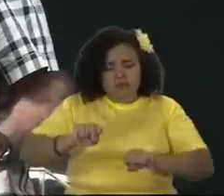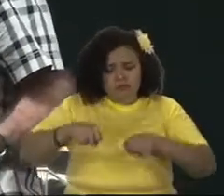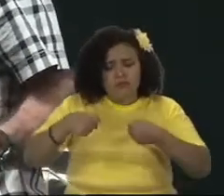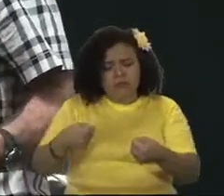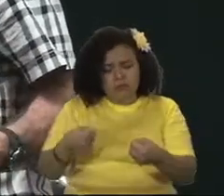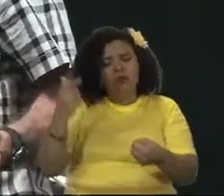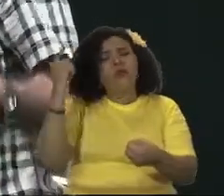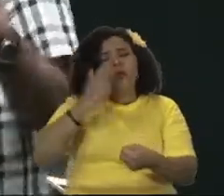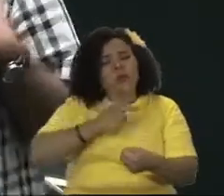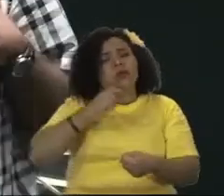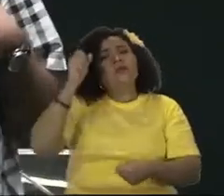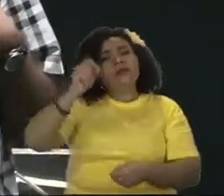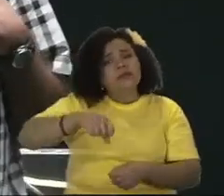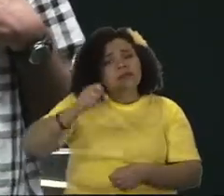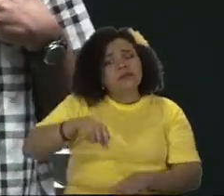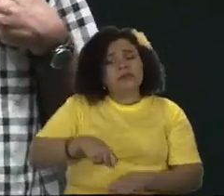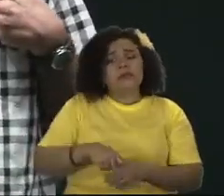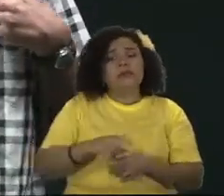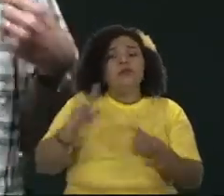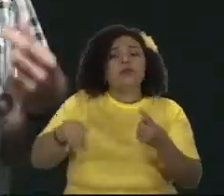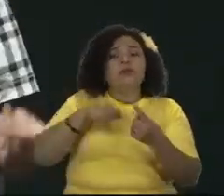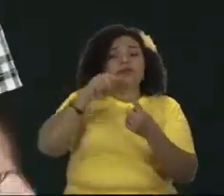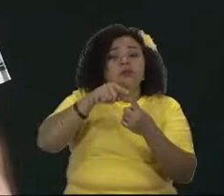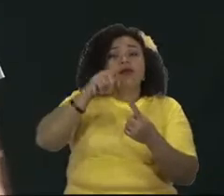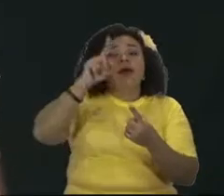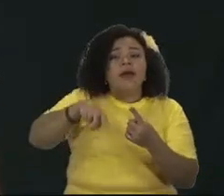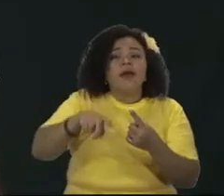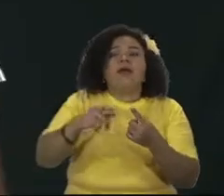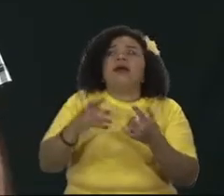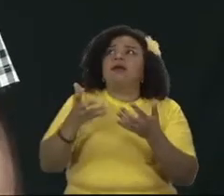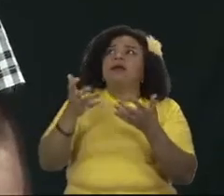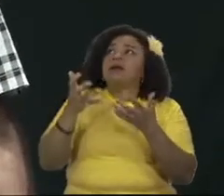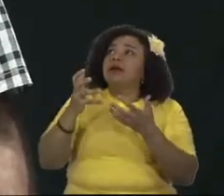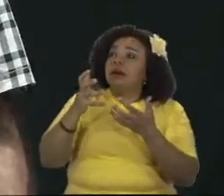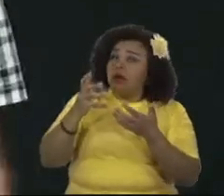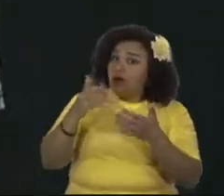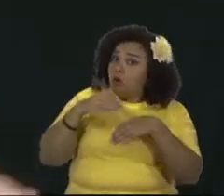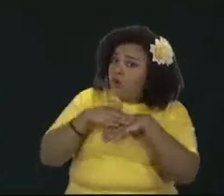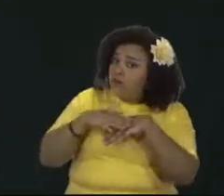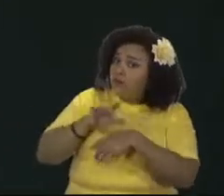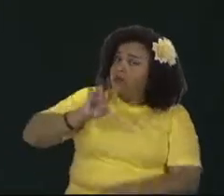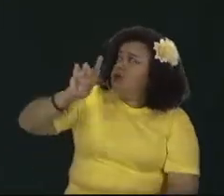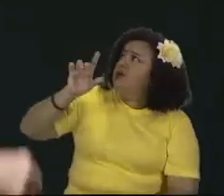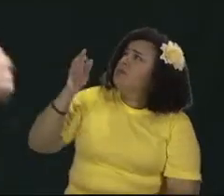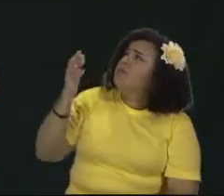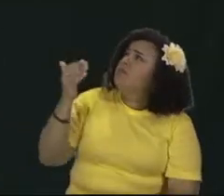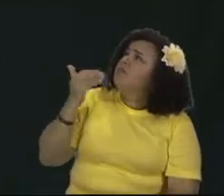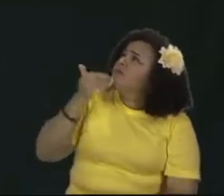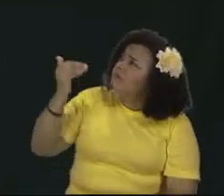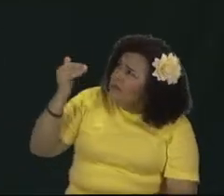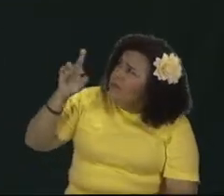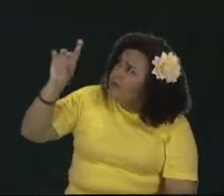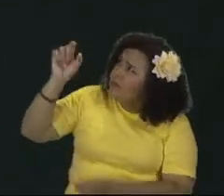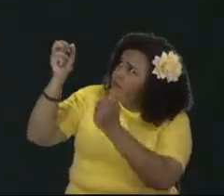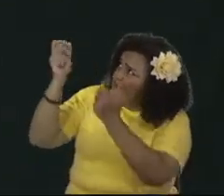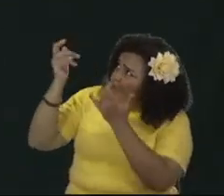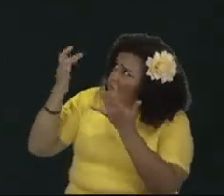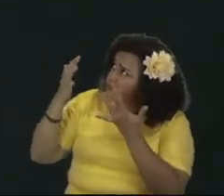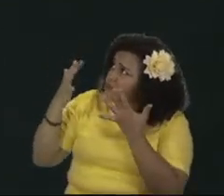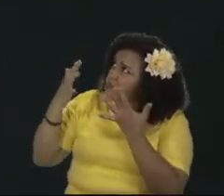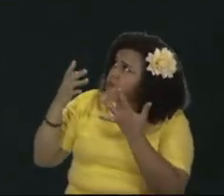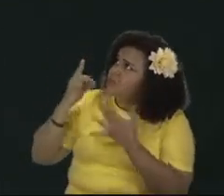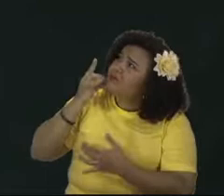minutes, then 1 day. And our goal must be, we want to live